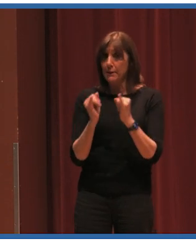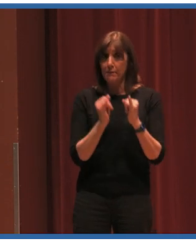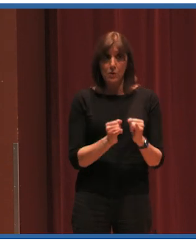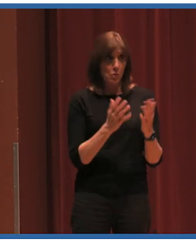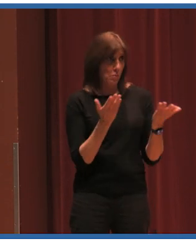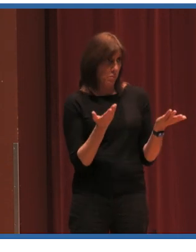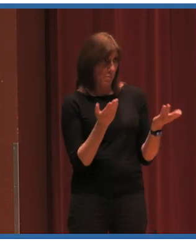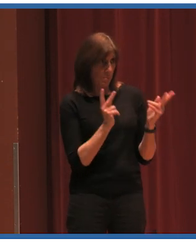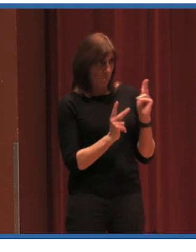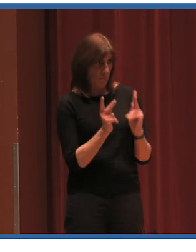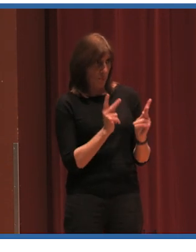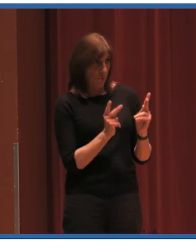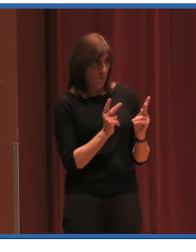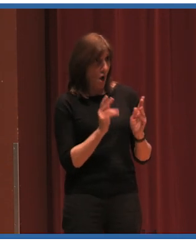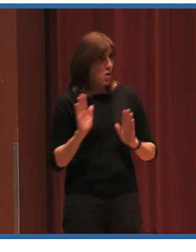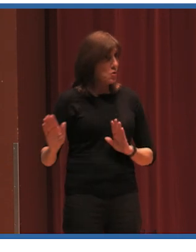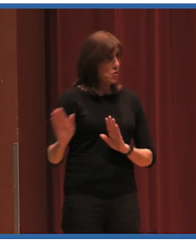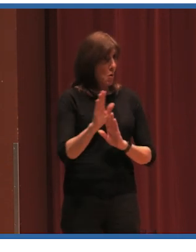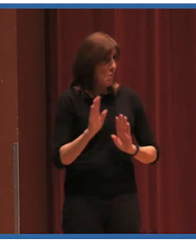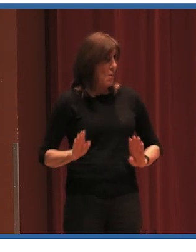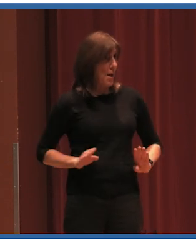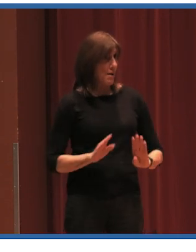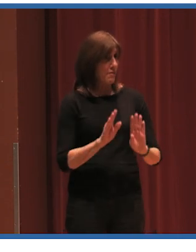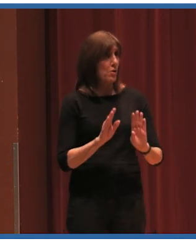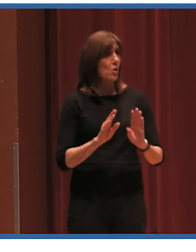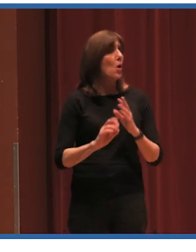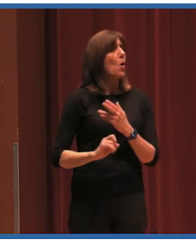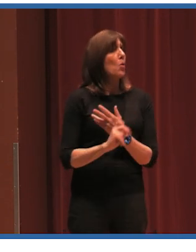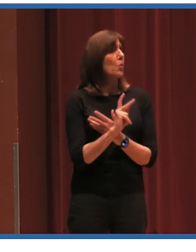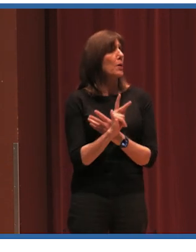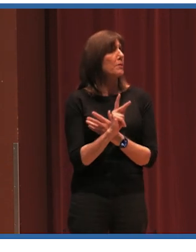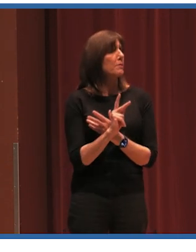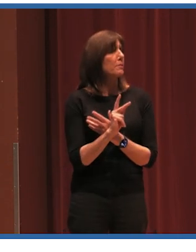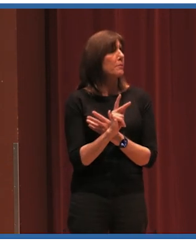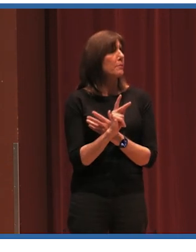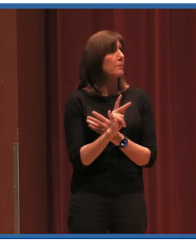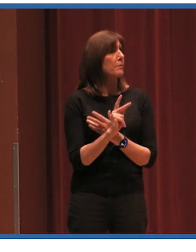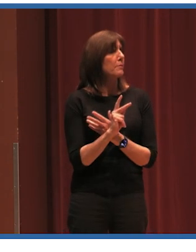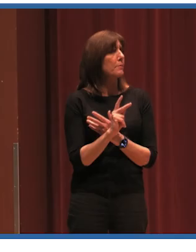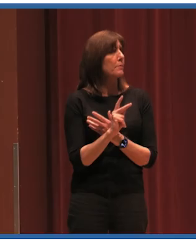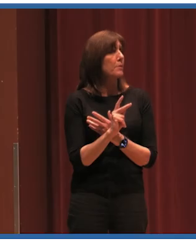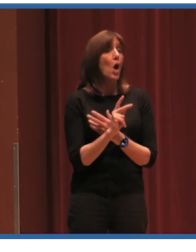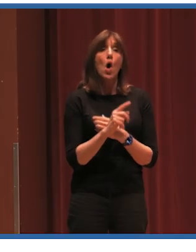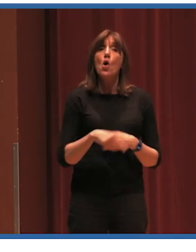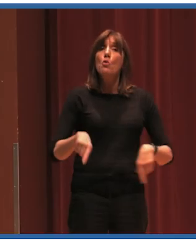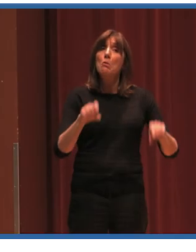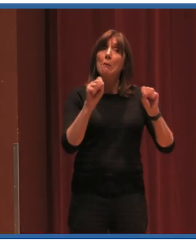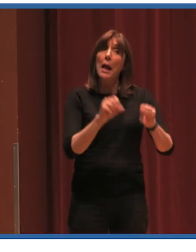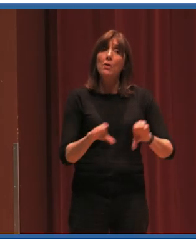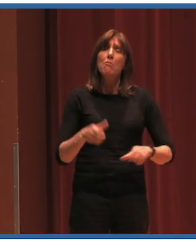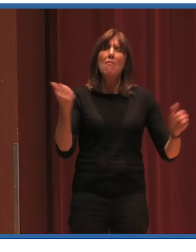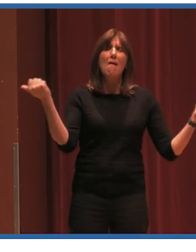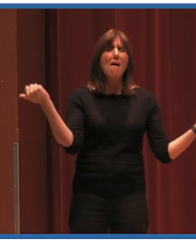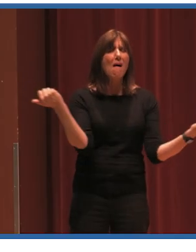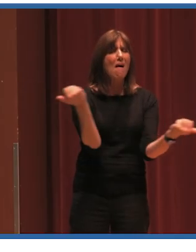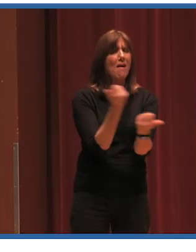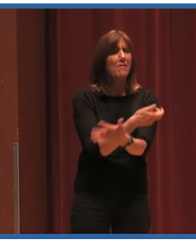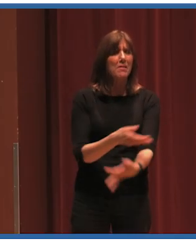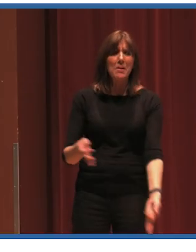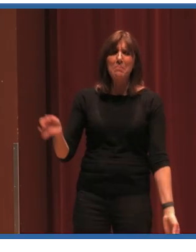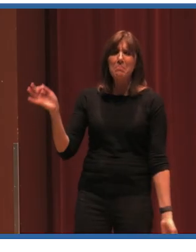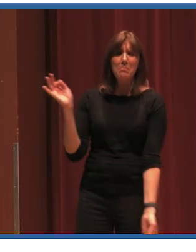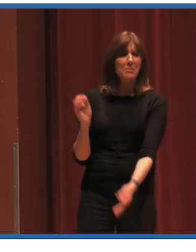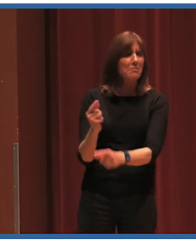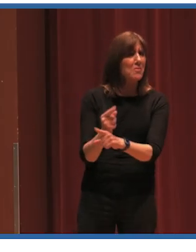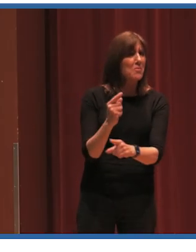behaviors. Again, we're talking about these risk factors. You can do everything right and still get cancer. That's the maddening part of all